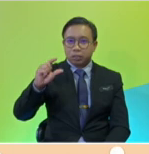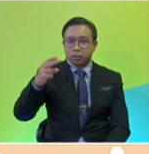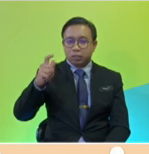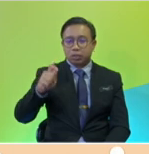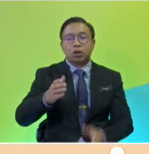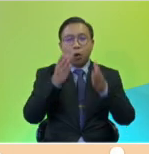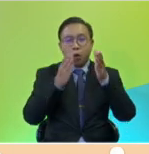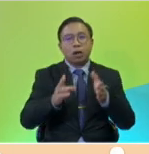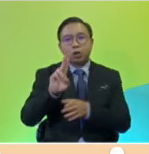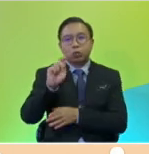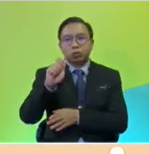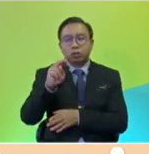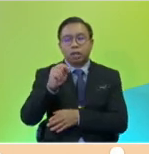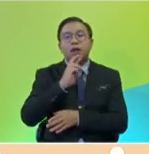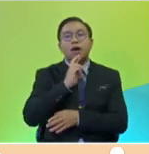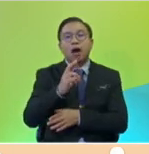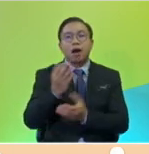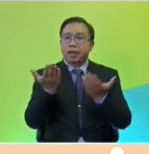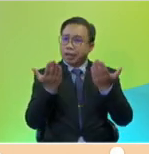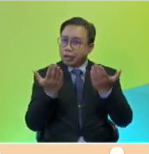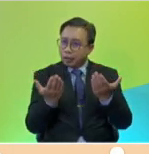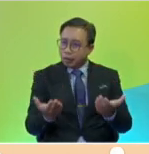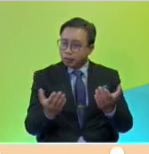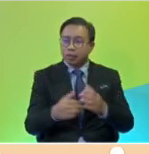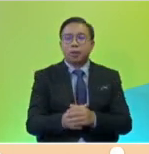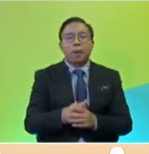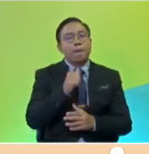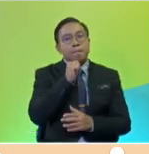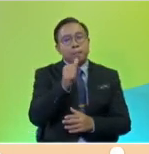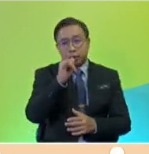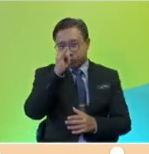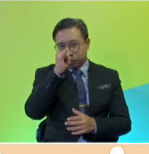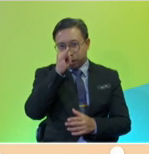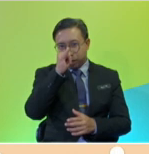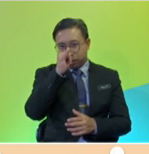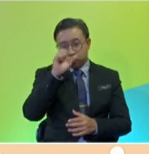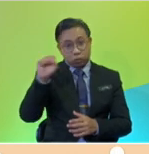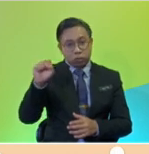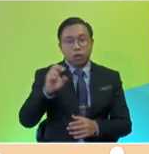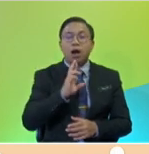orangutans are heavy, but rhinos are